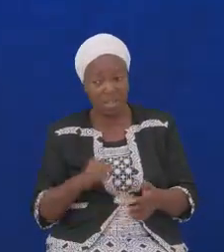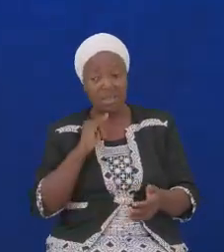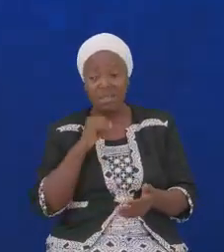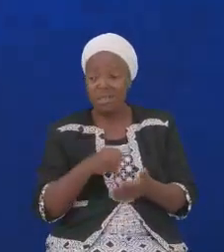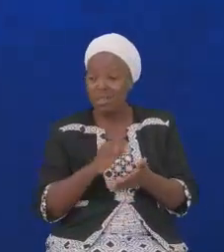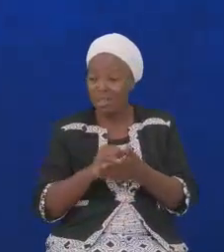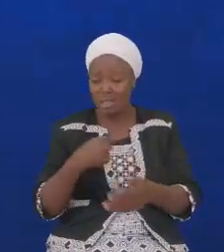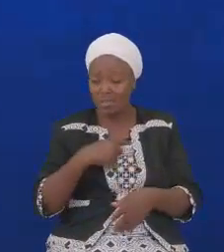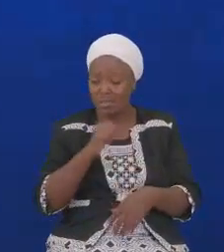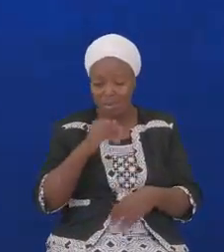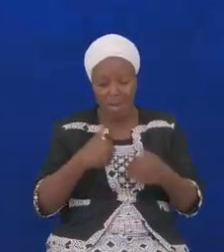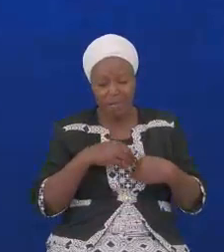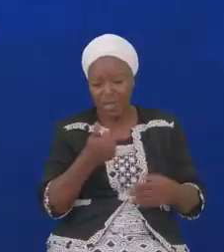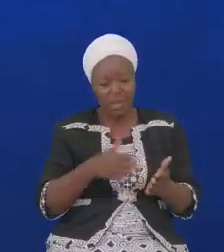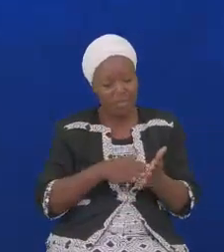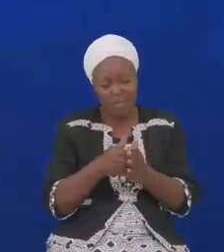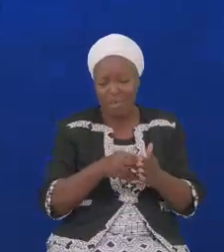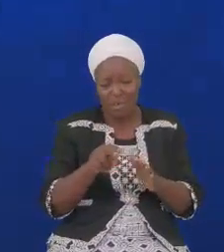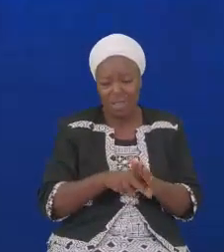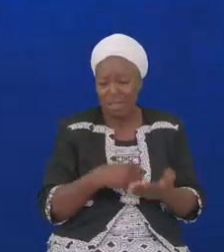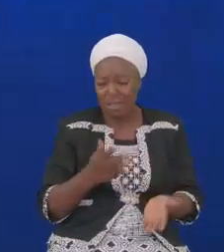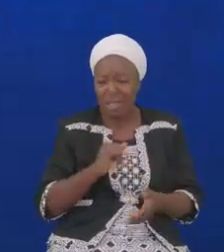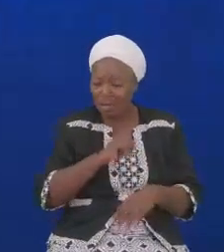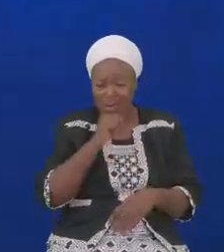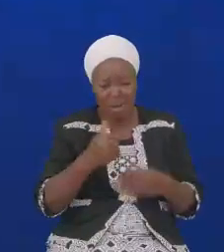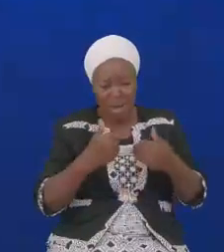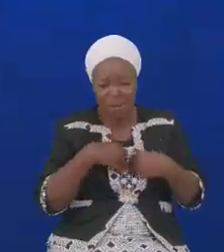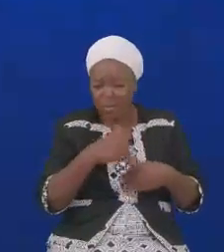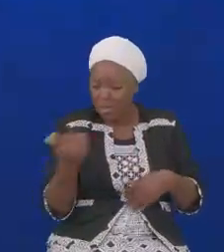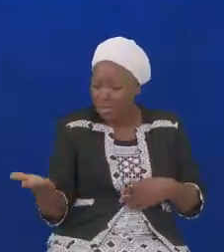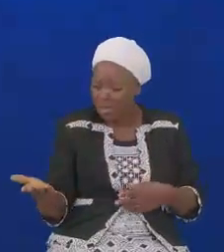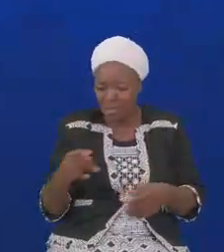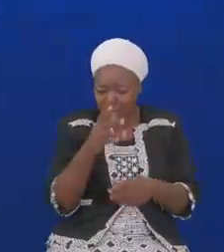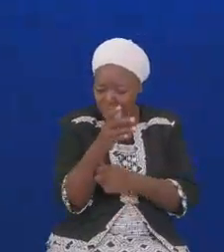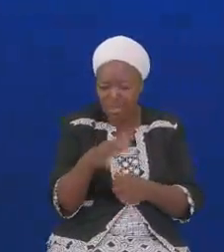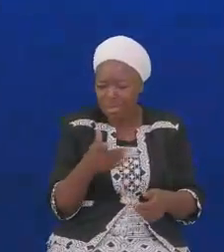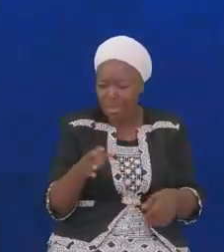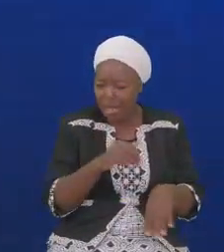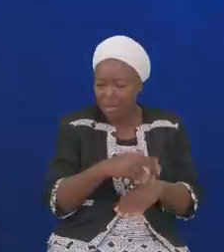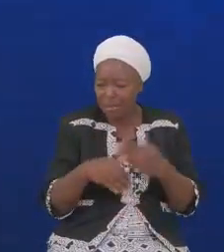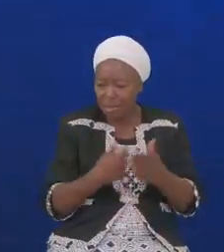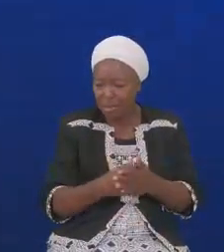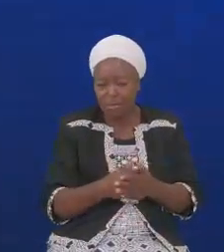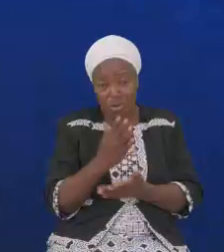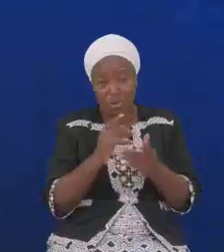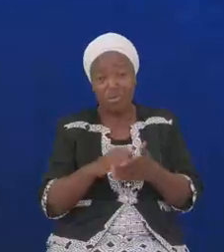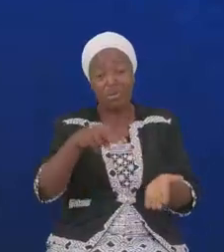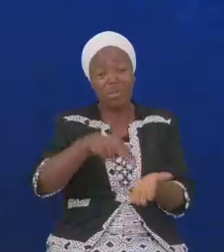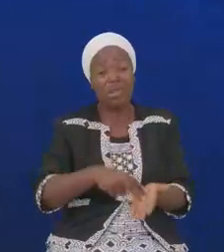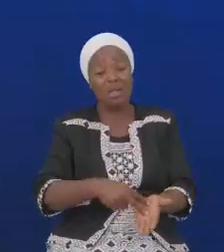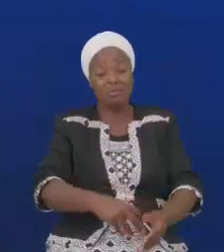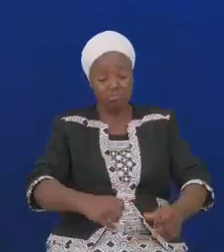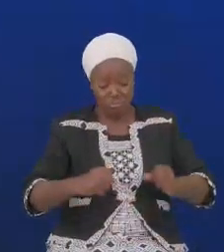weakness at all. Somebody not to have any cowardice at all. Somebody to stand straight and stand firm, even